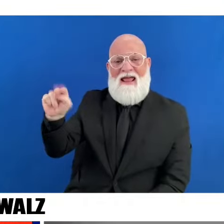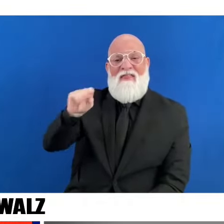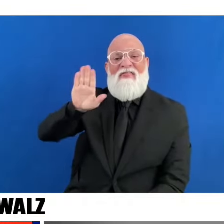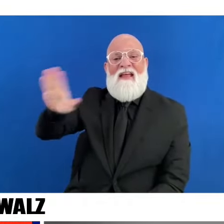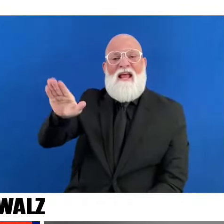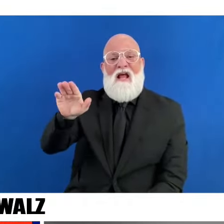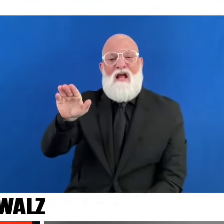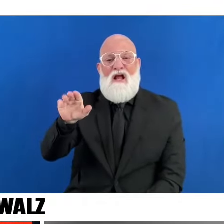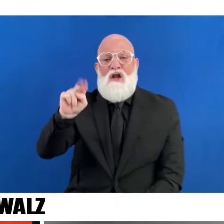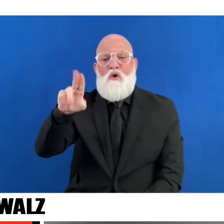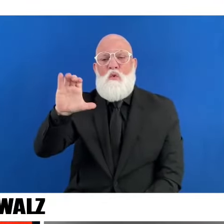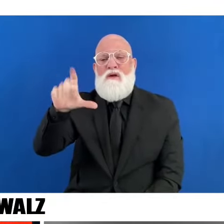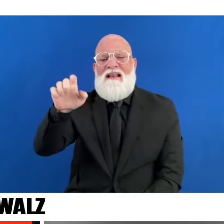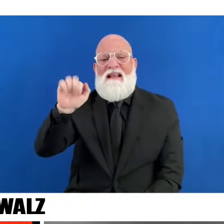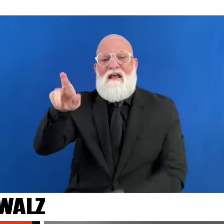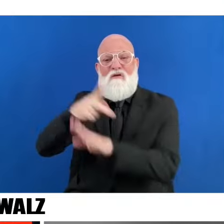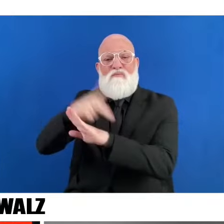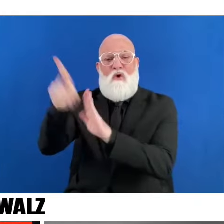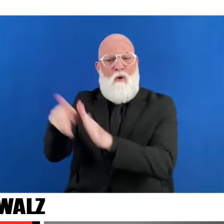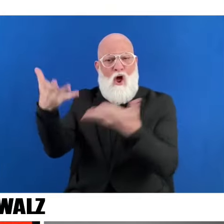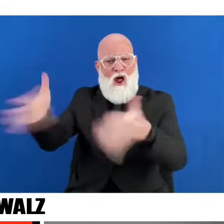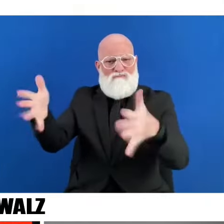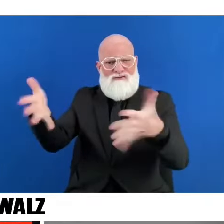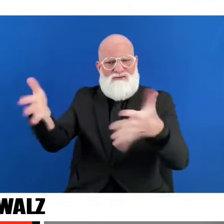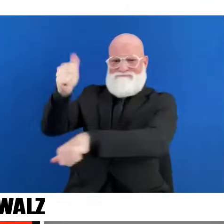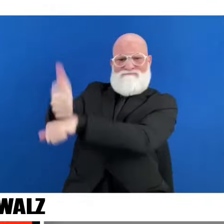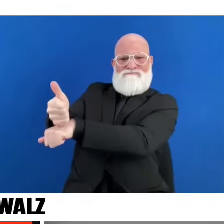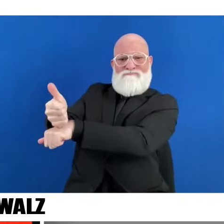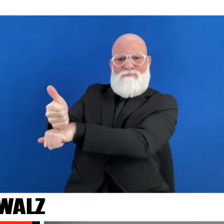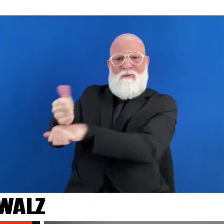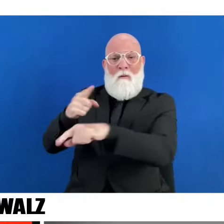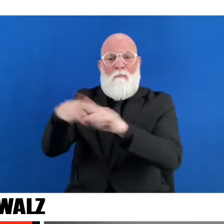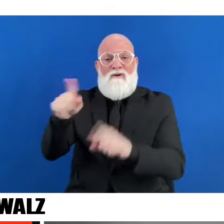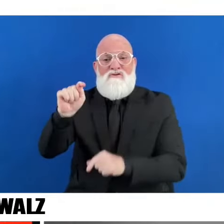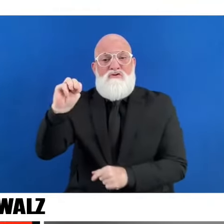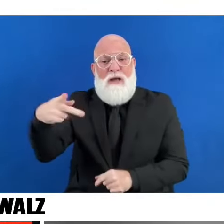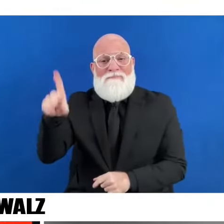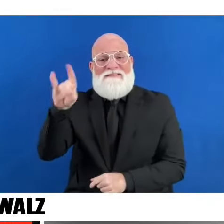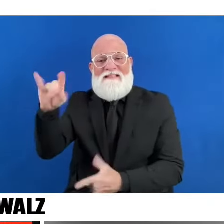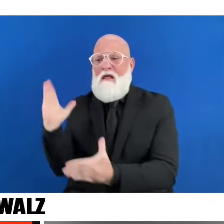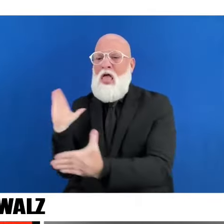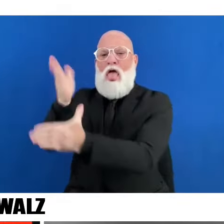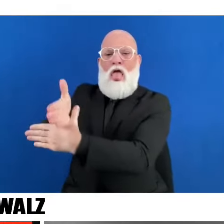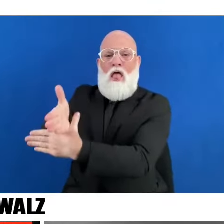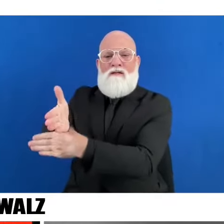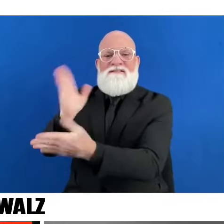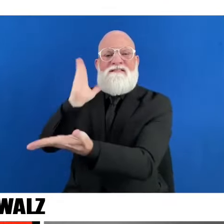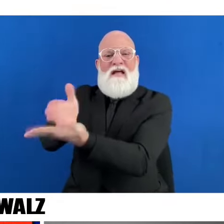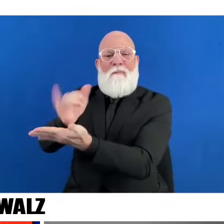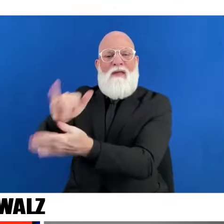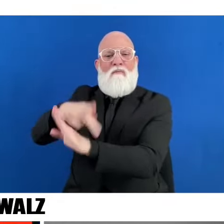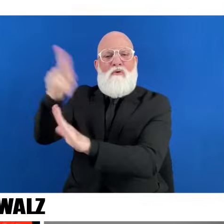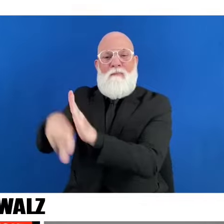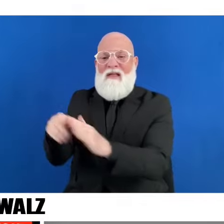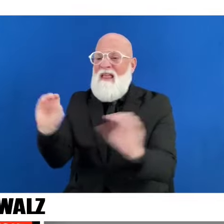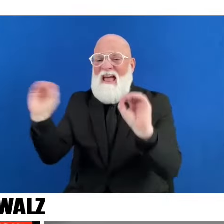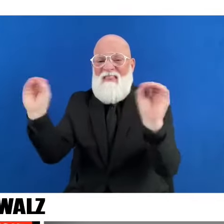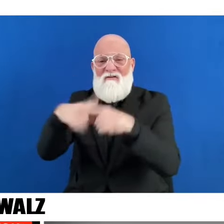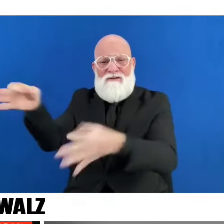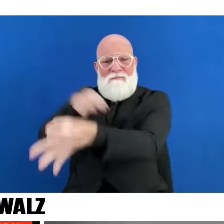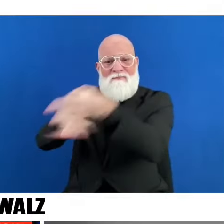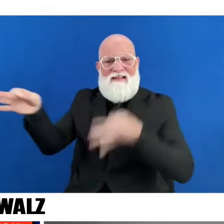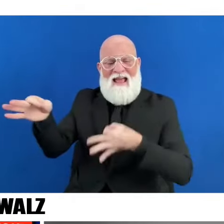put nothing else in its place. So Iran is closer to a nuclear weapon than they were before because of Donald Trump's fickle leadership. And when Iran shot